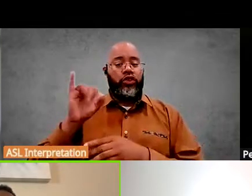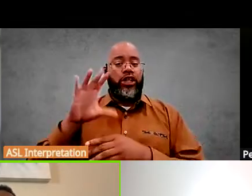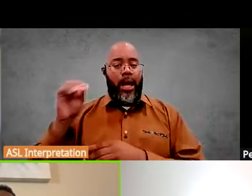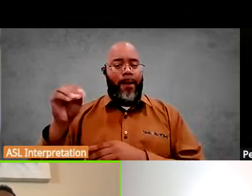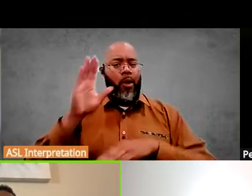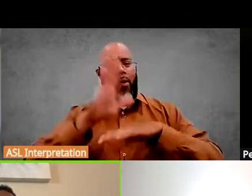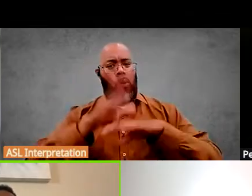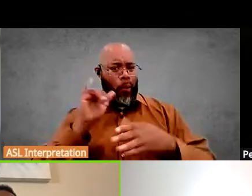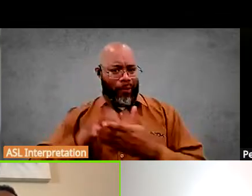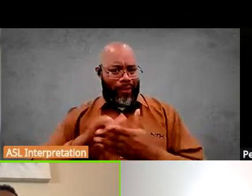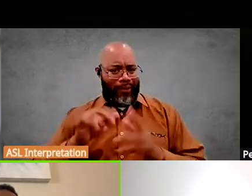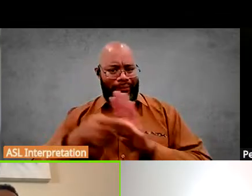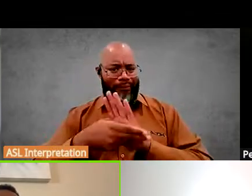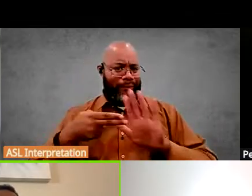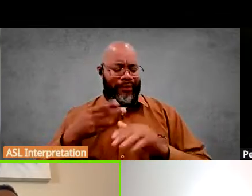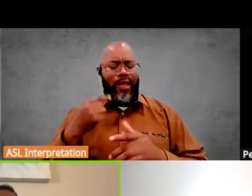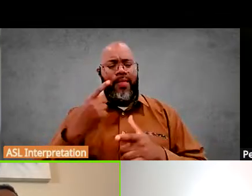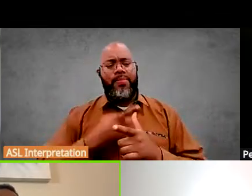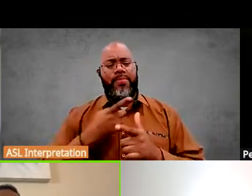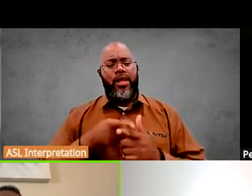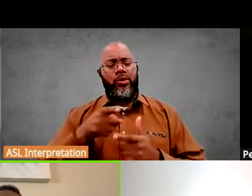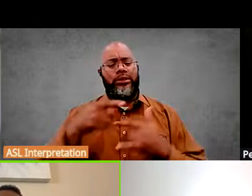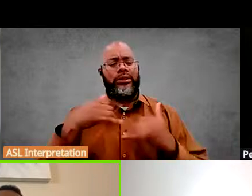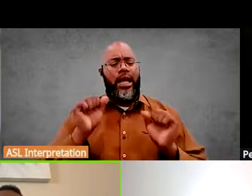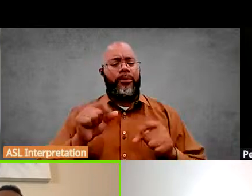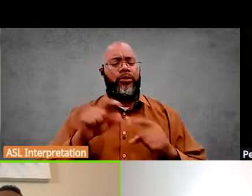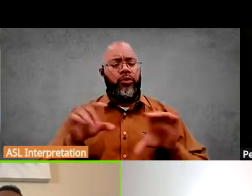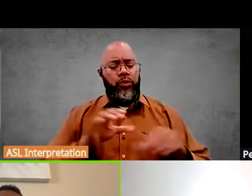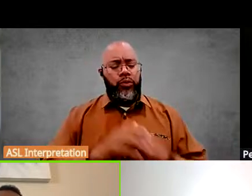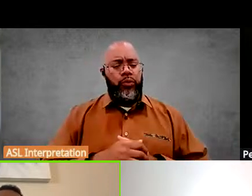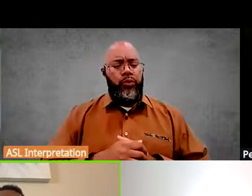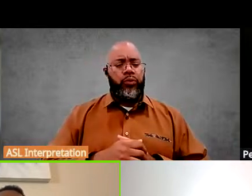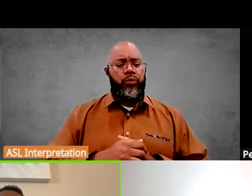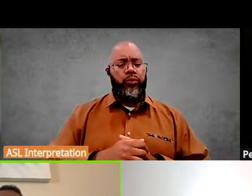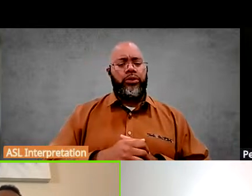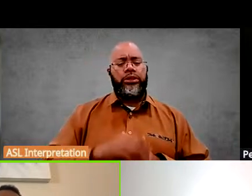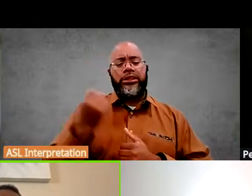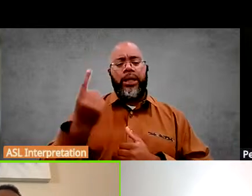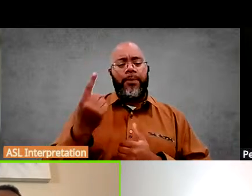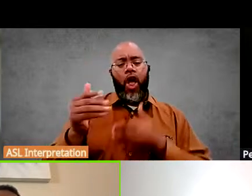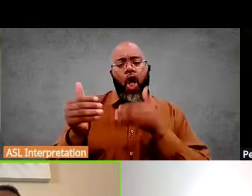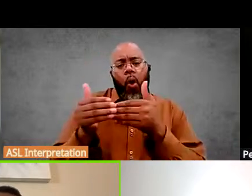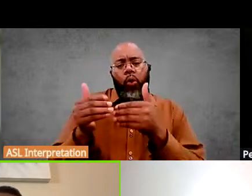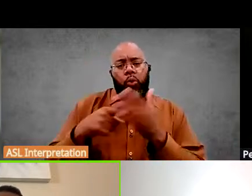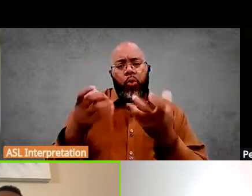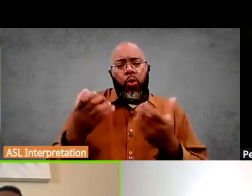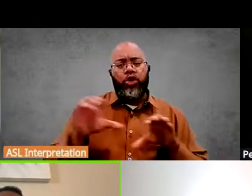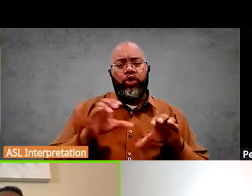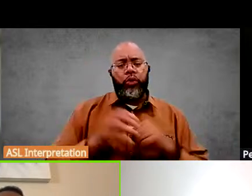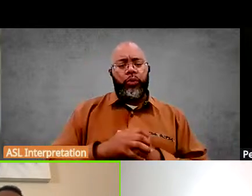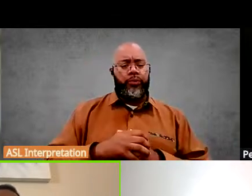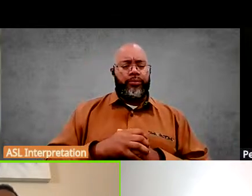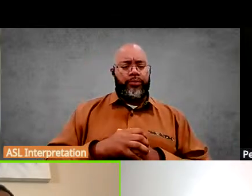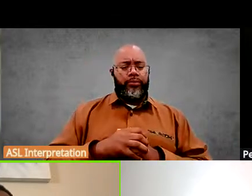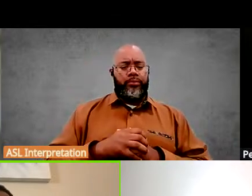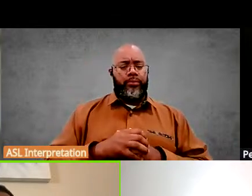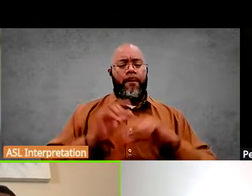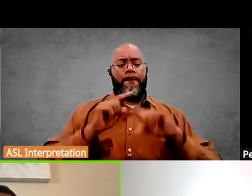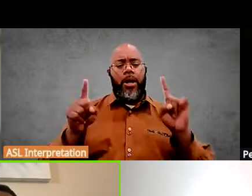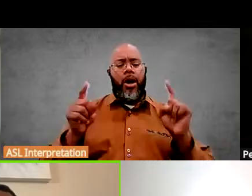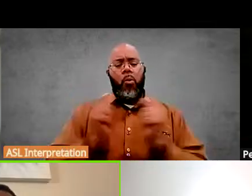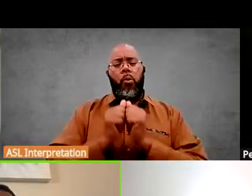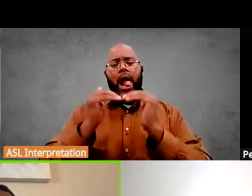it, and then you're still able to do something close to what you want to do, Mhm. but with less